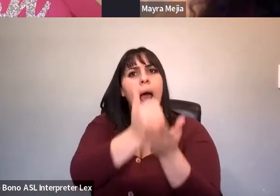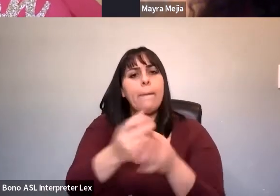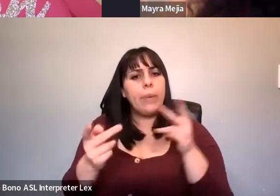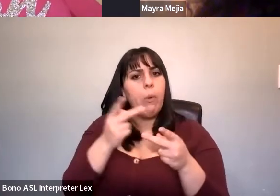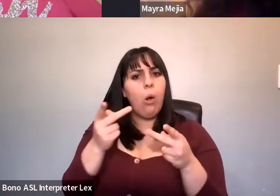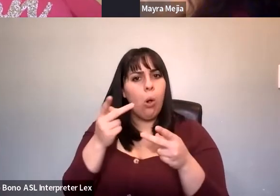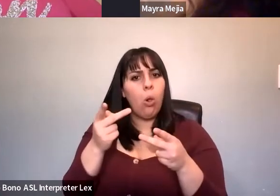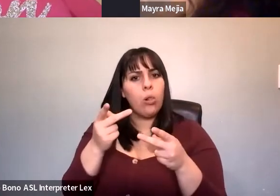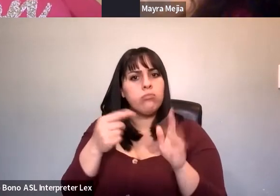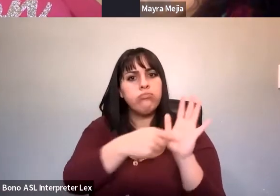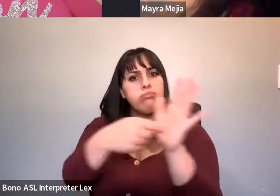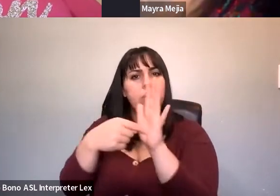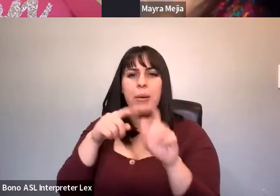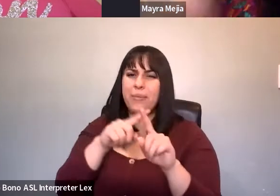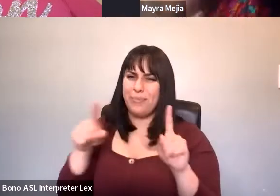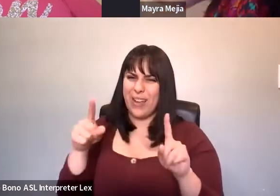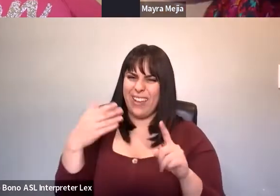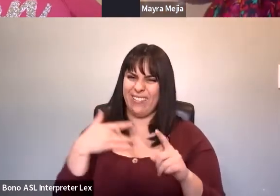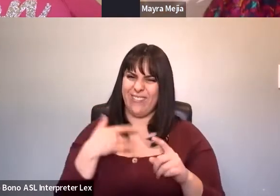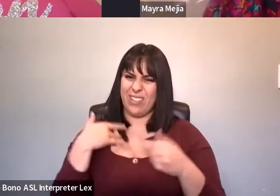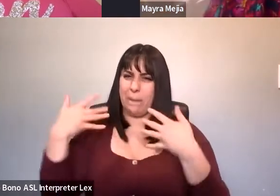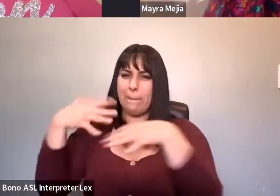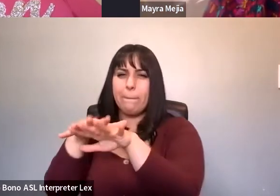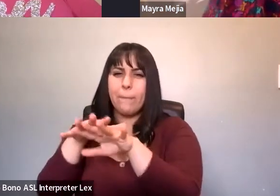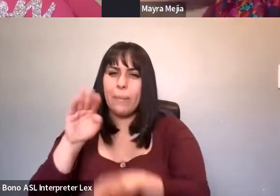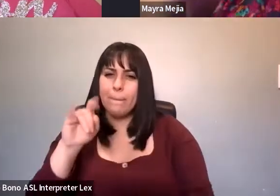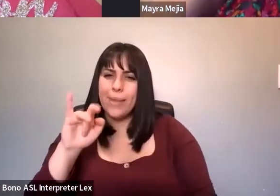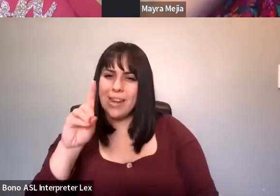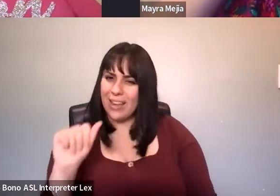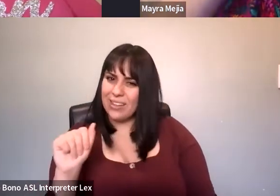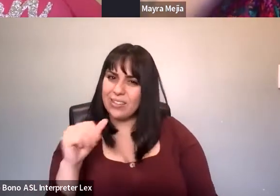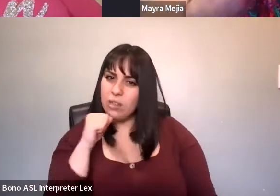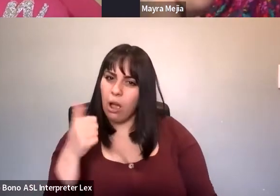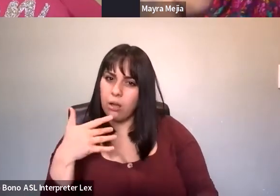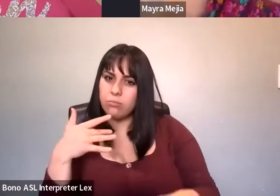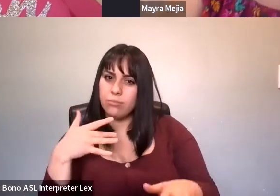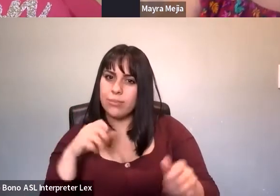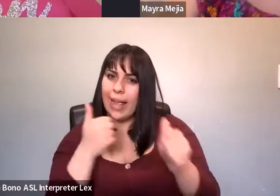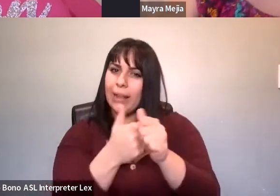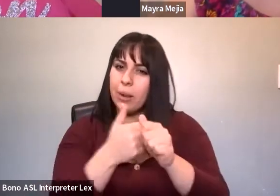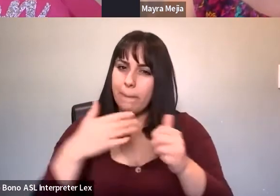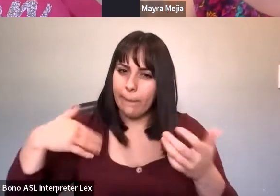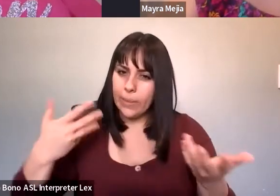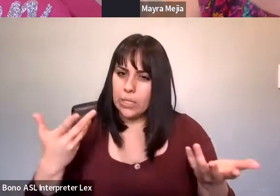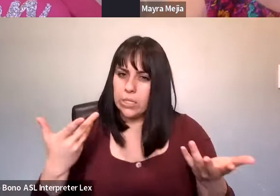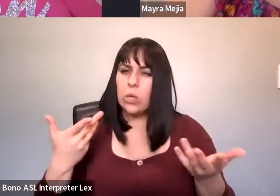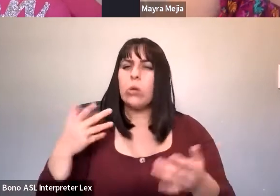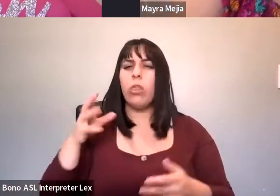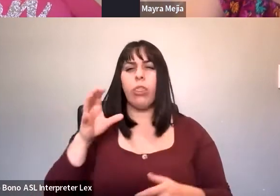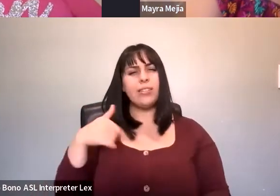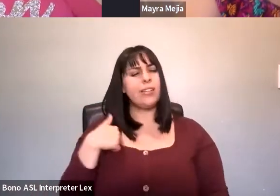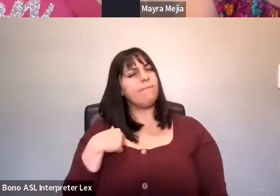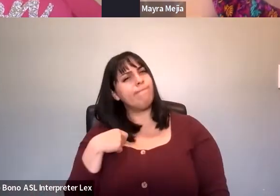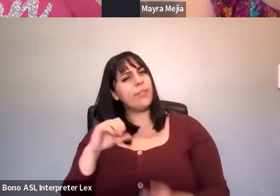on quick enough. Mm-hmm. And and it's kind of a question, how can we get them